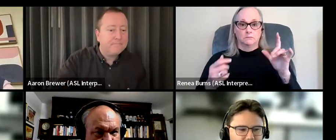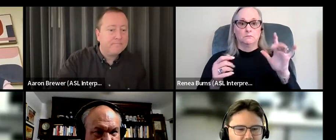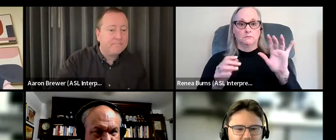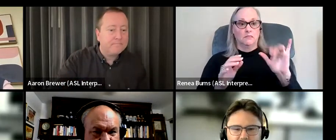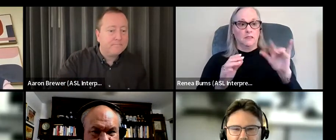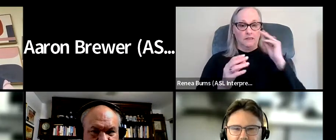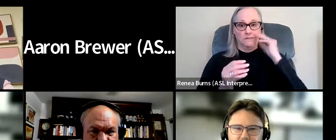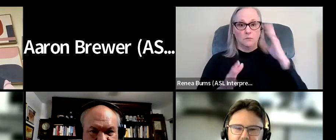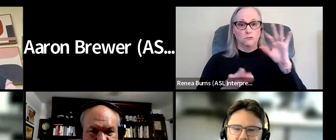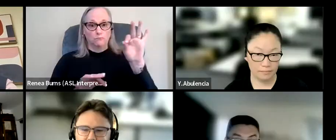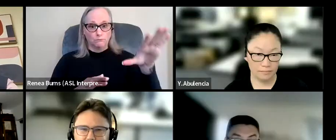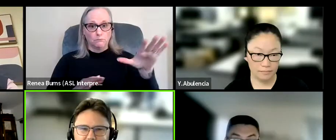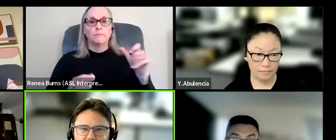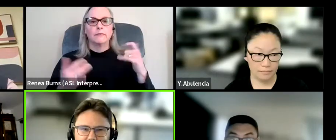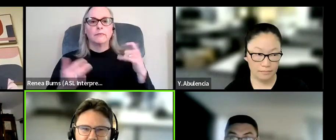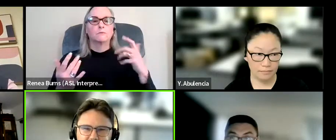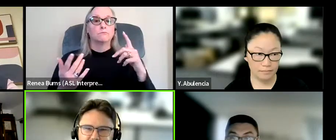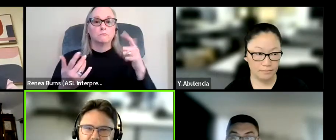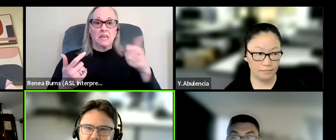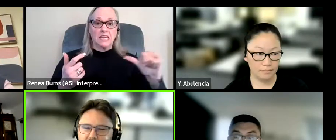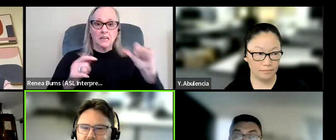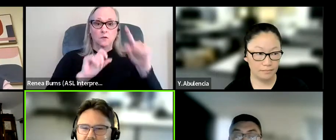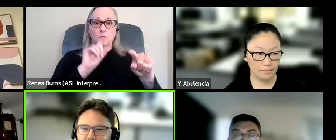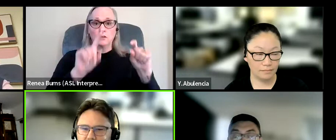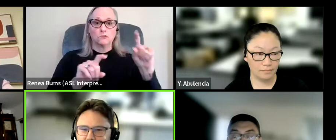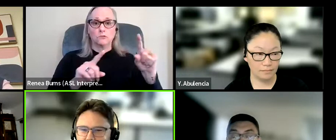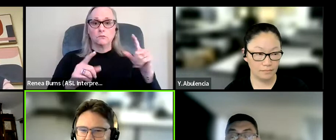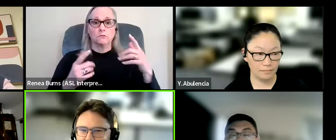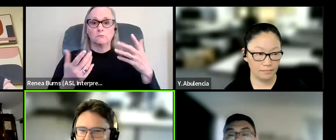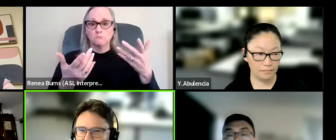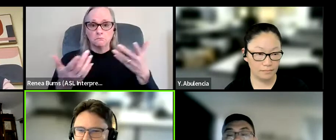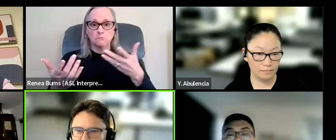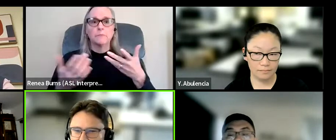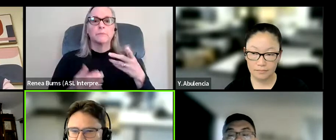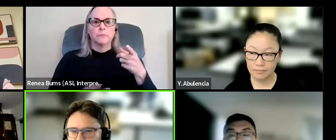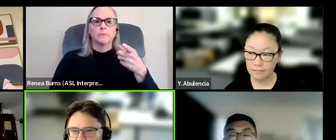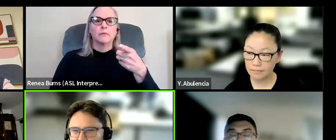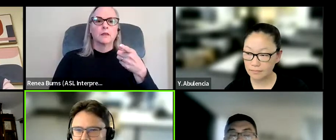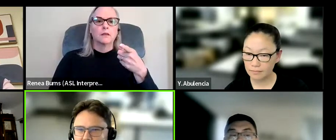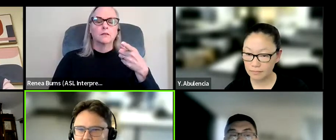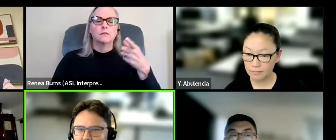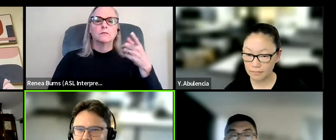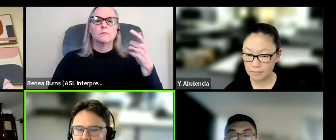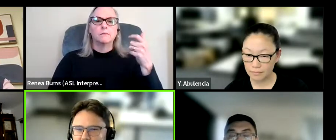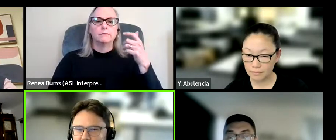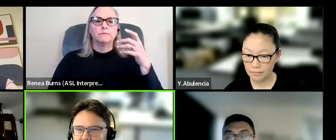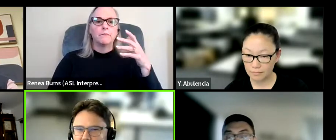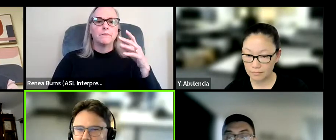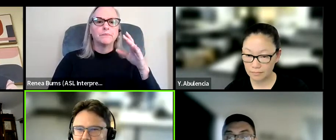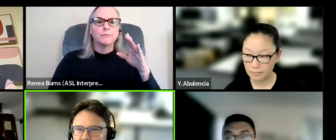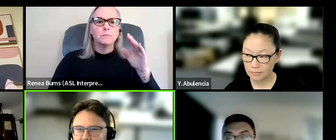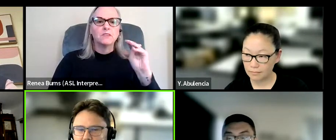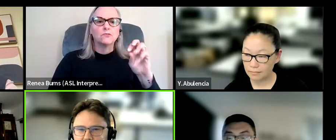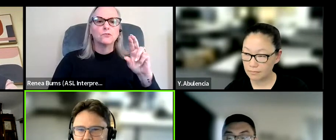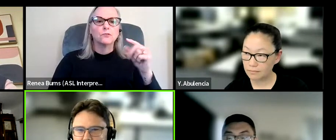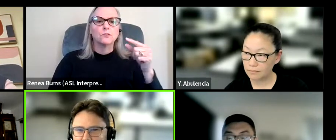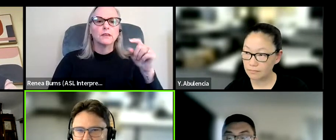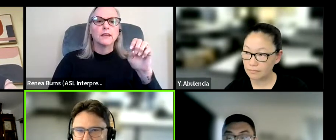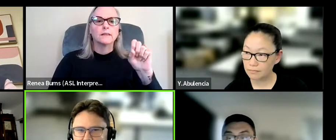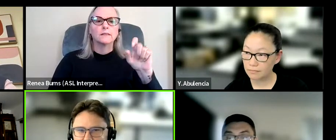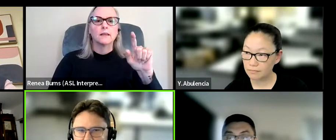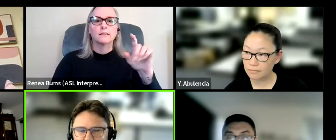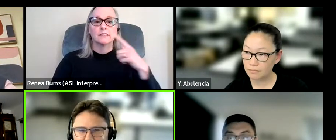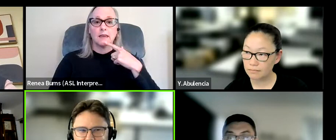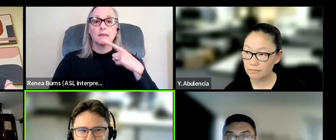Q&A. Great, thanks, Dion. There are a few questions in the Q&A. We can just